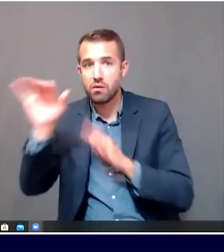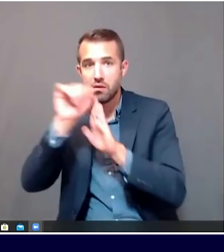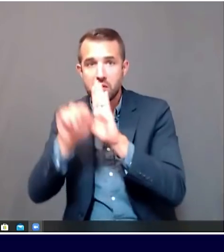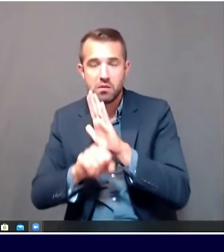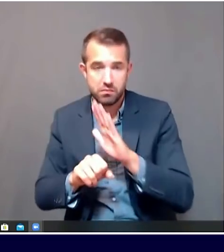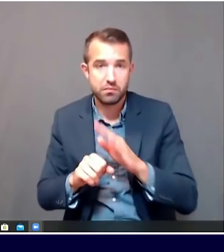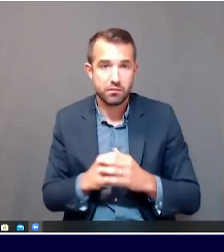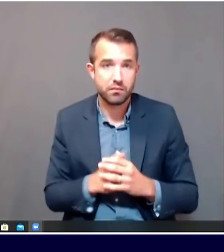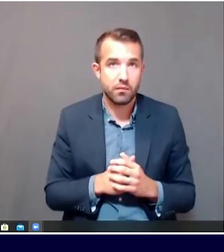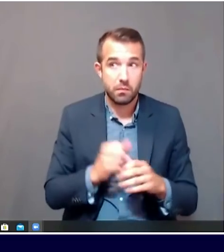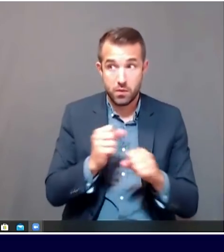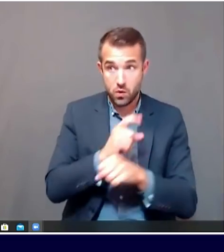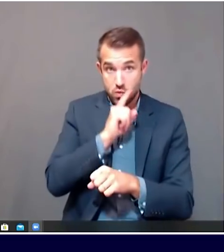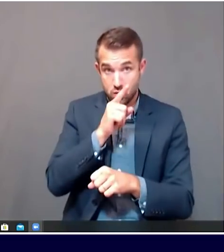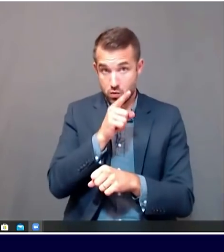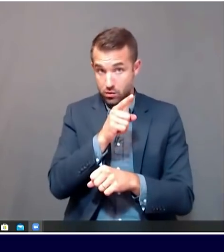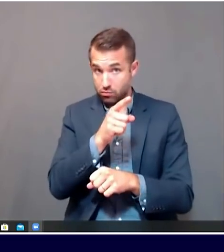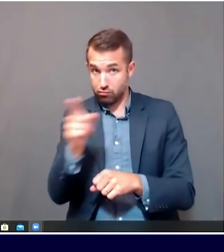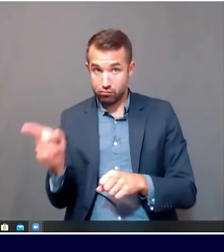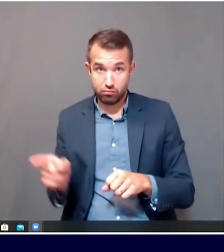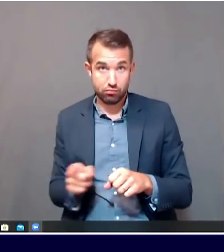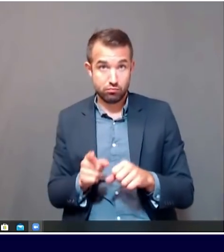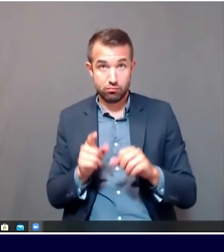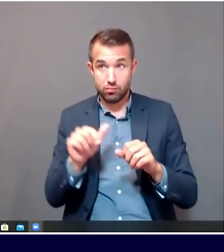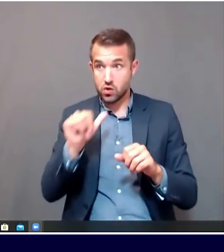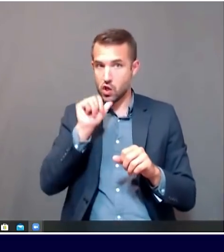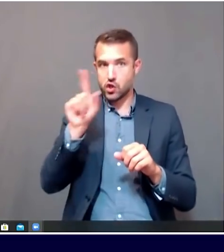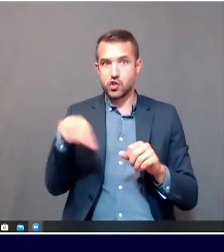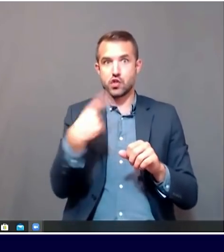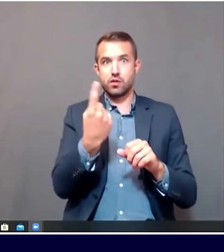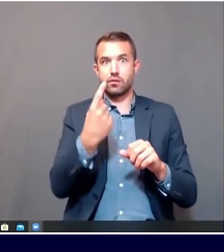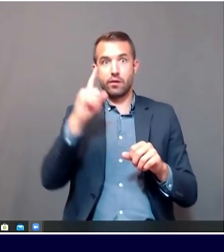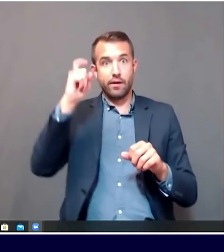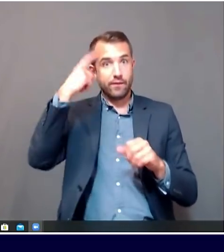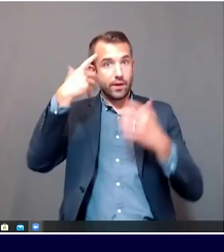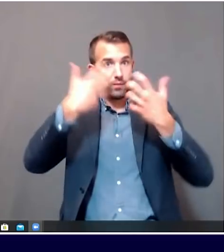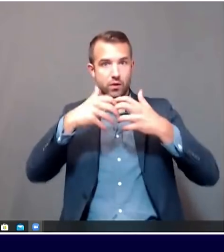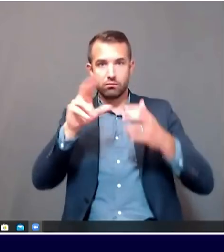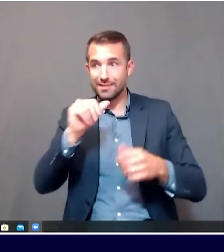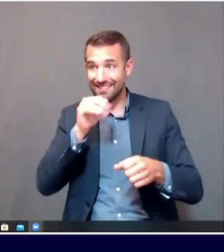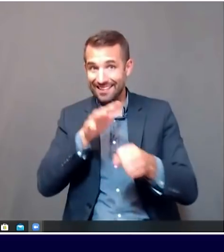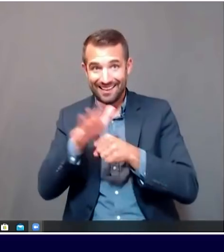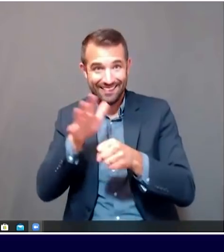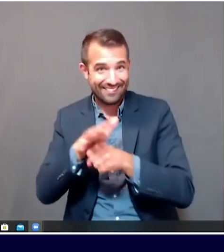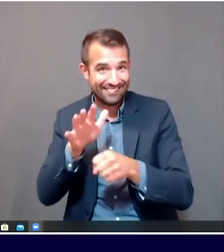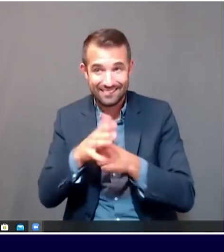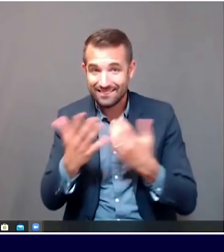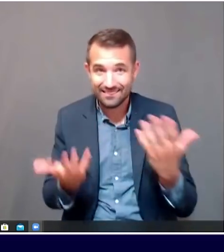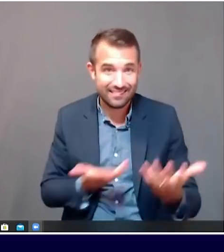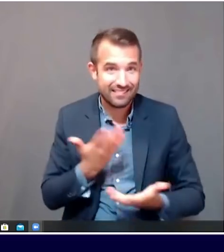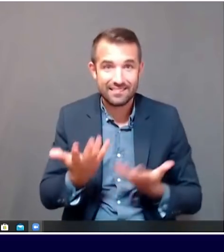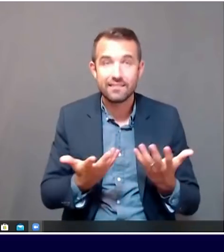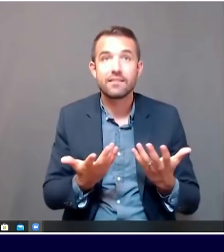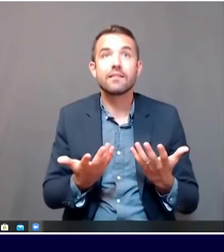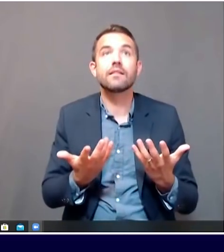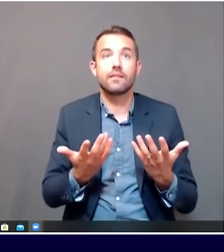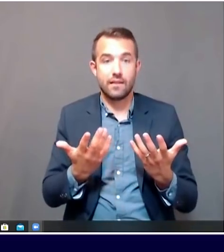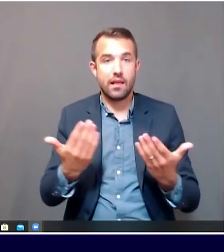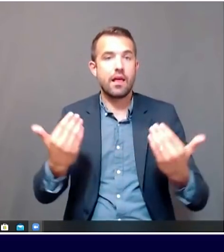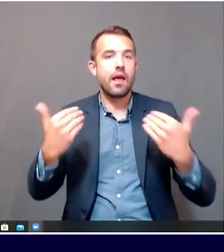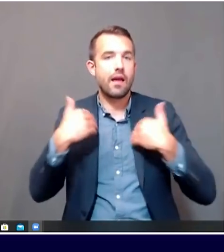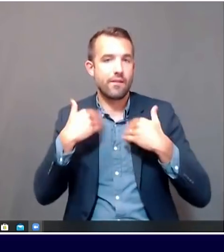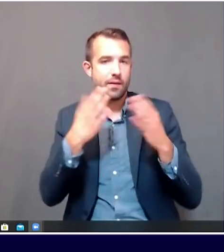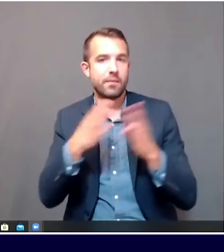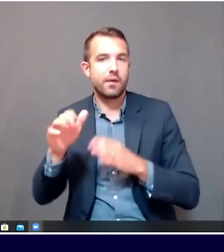that independent of these testing machines, these nursing facilities across the state have a plan in